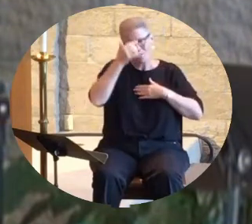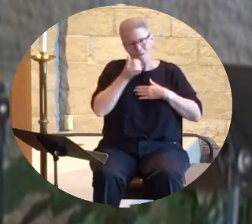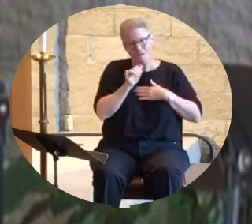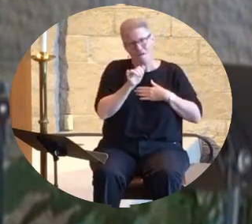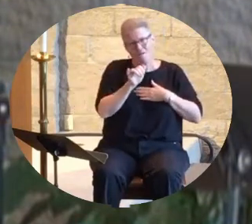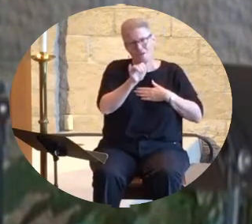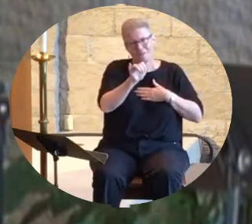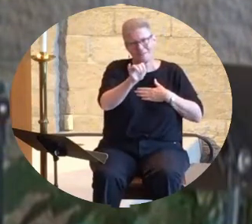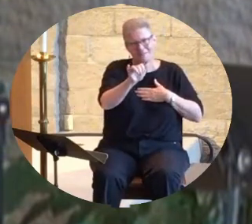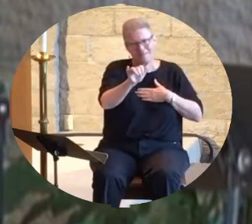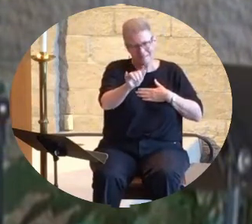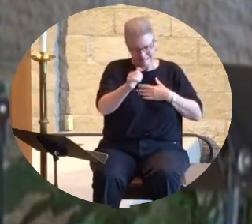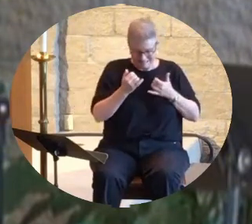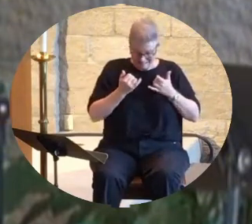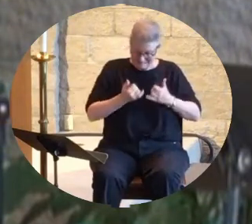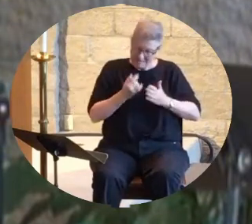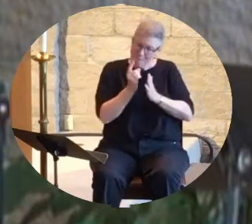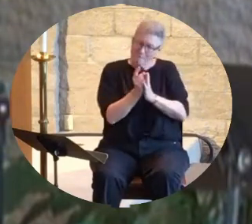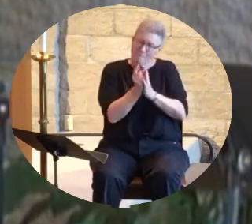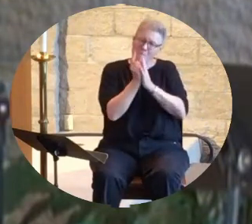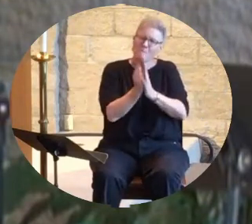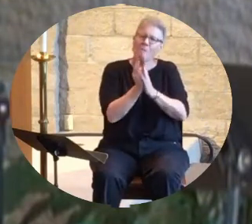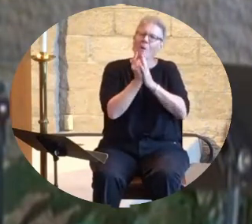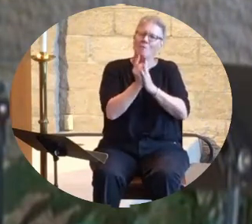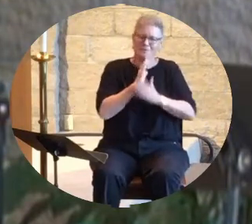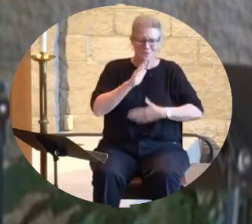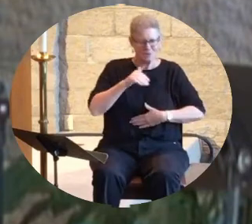soul, my soul.